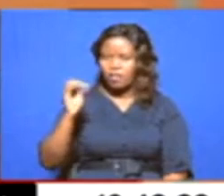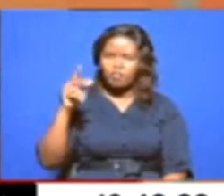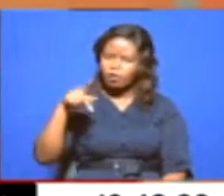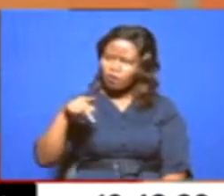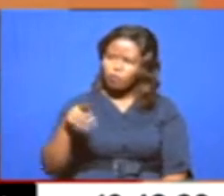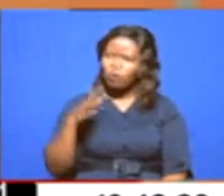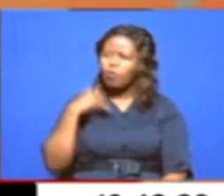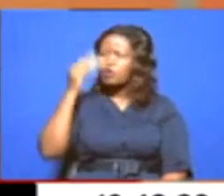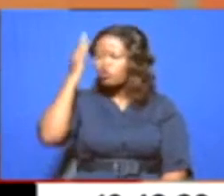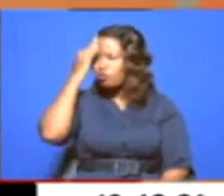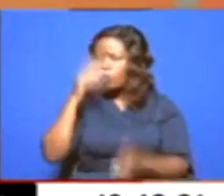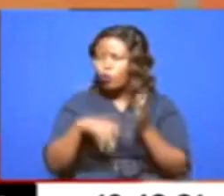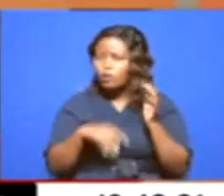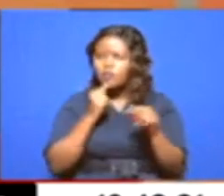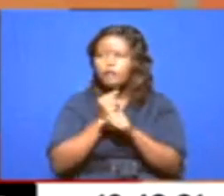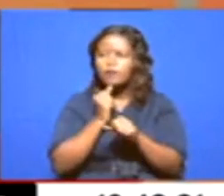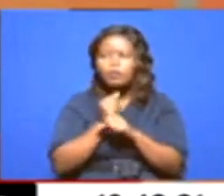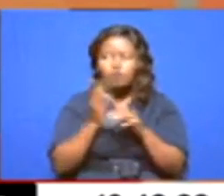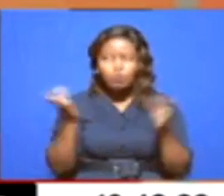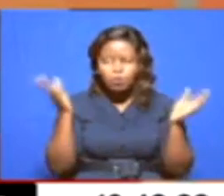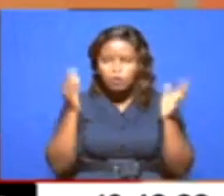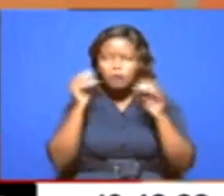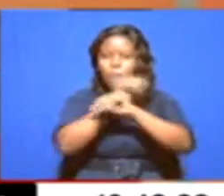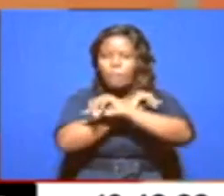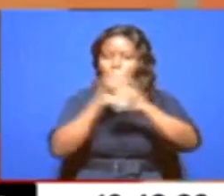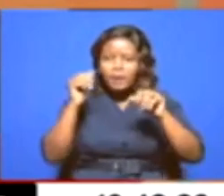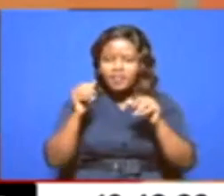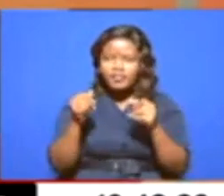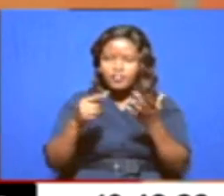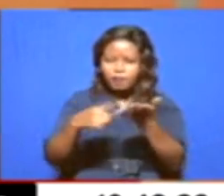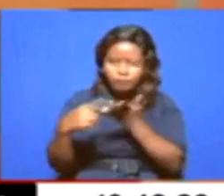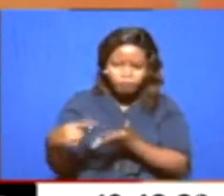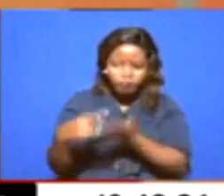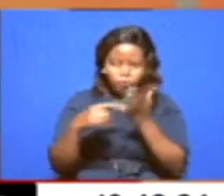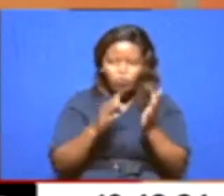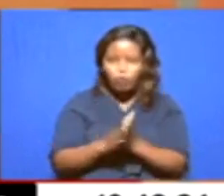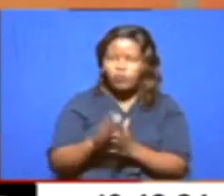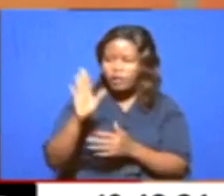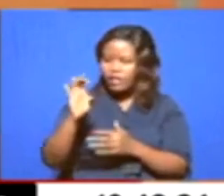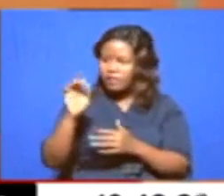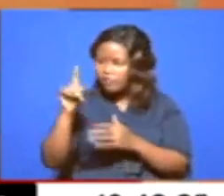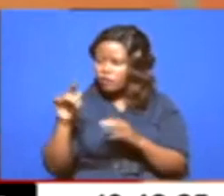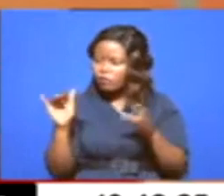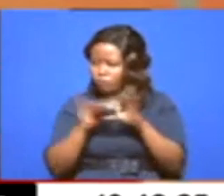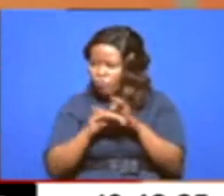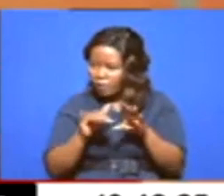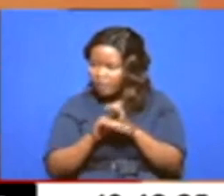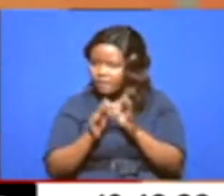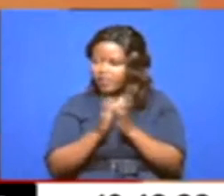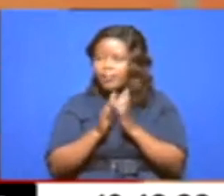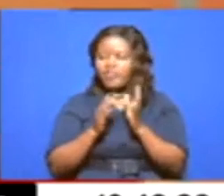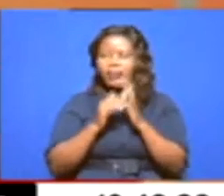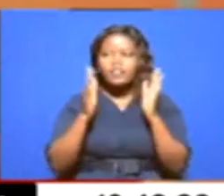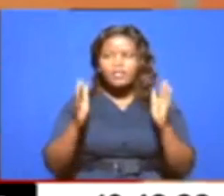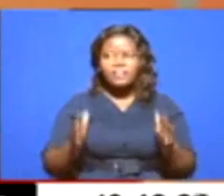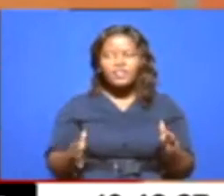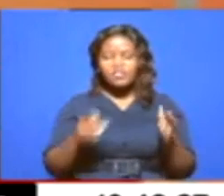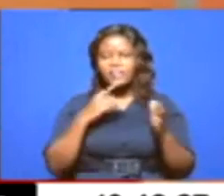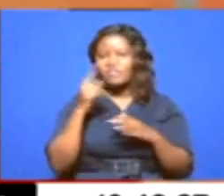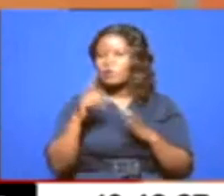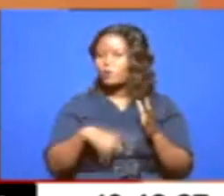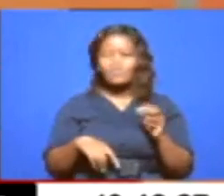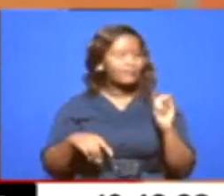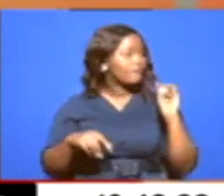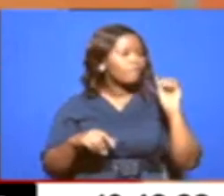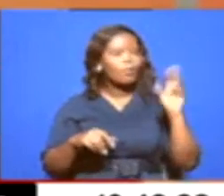Our president sat with the executive members and other leaders, and they discussed and they came up and said, okay, because of what